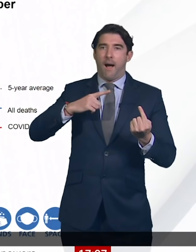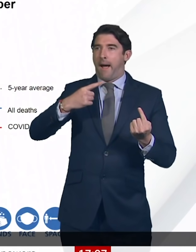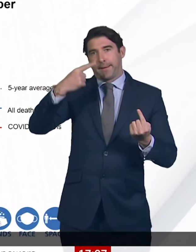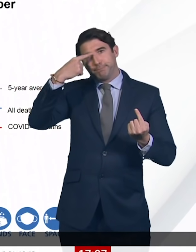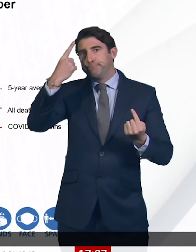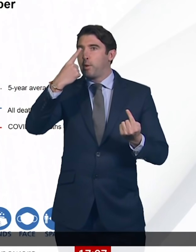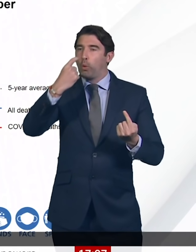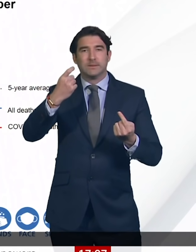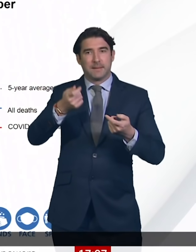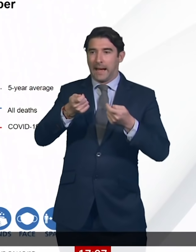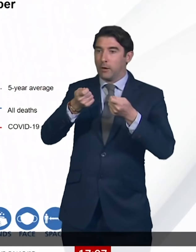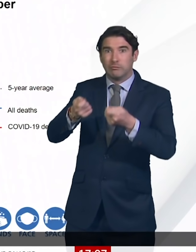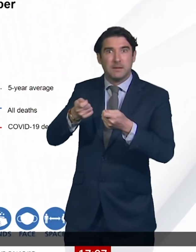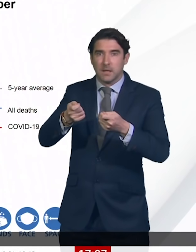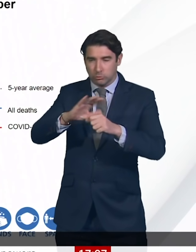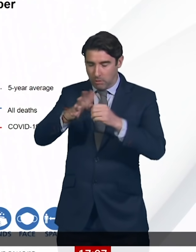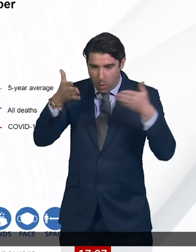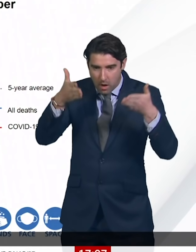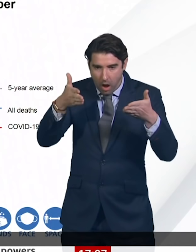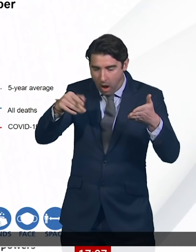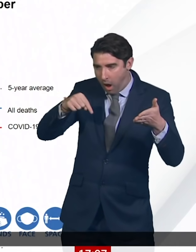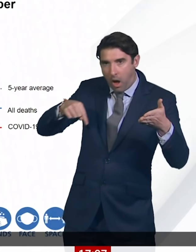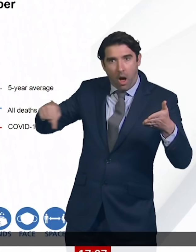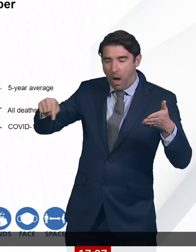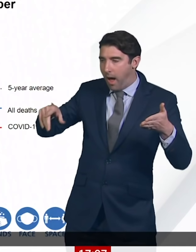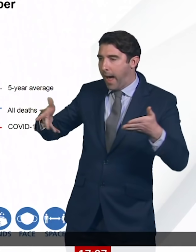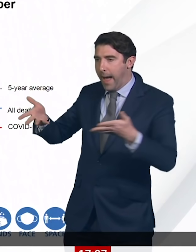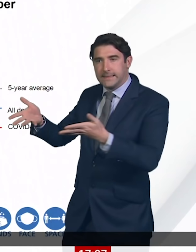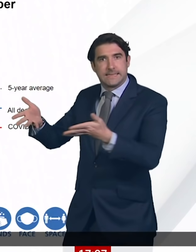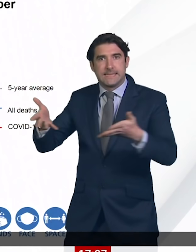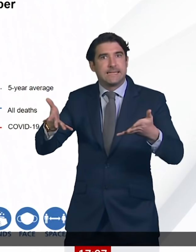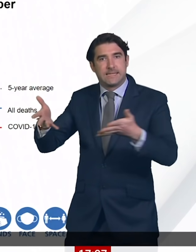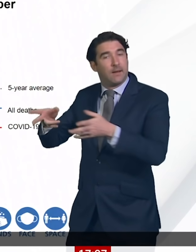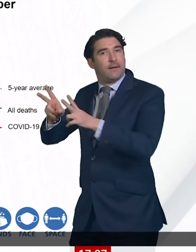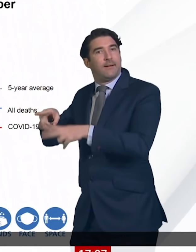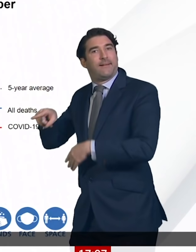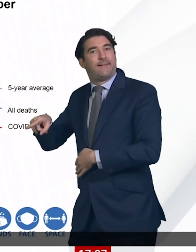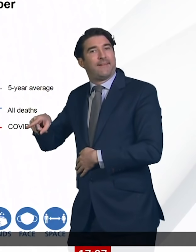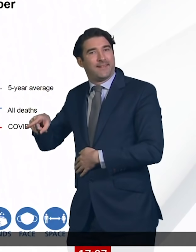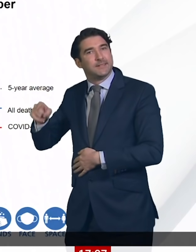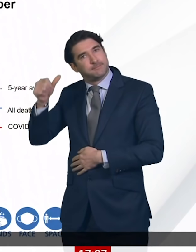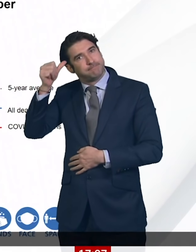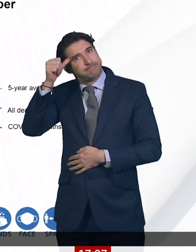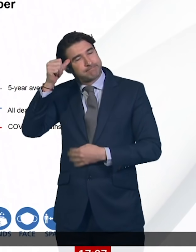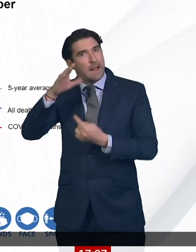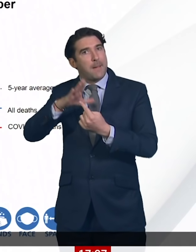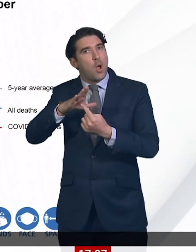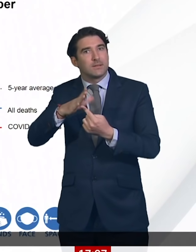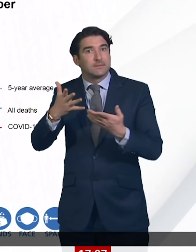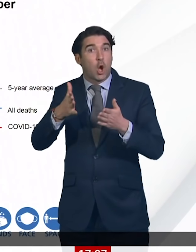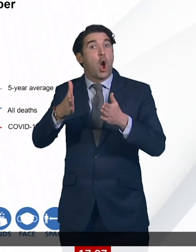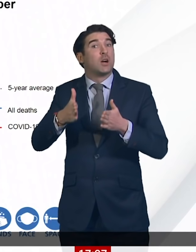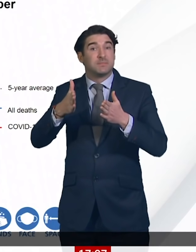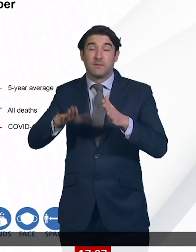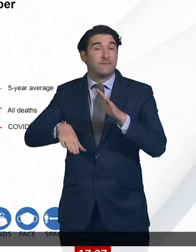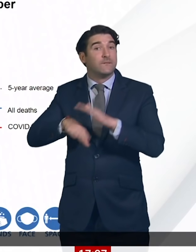yearly average from all causes, because as we know, and it's been discussed many times in these meetings, you can have